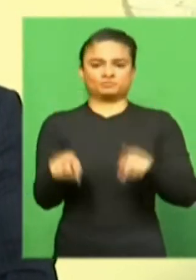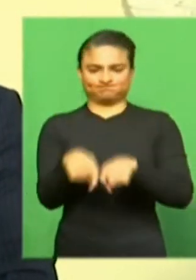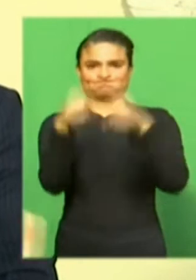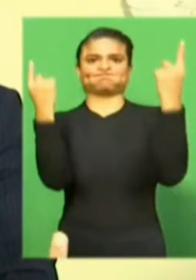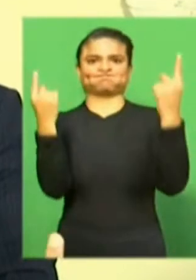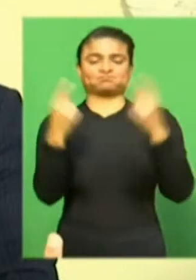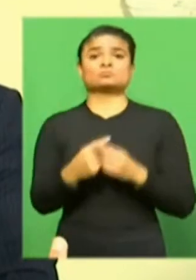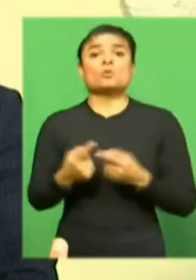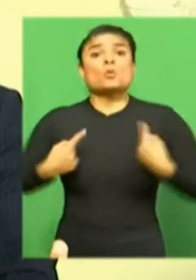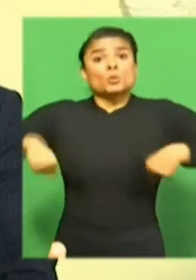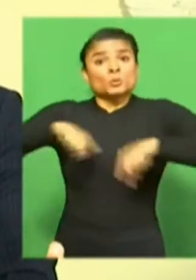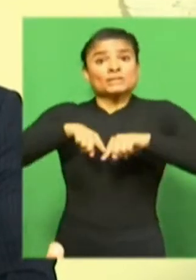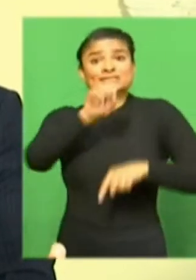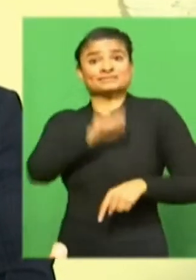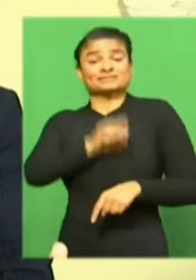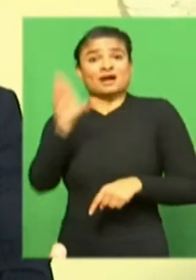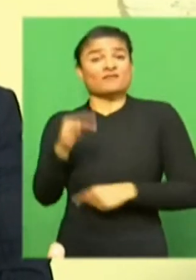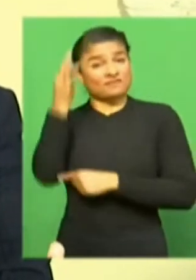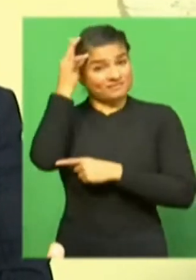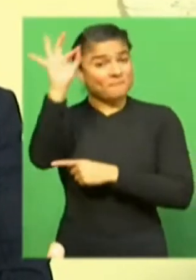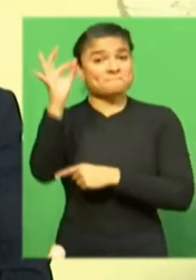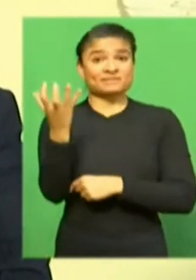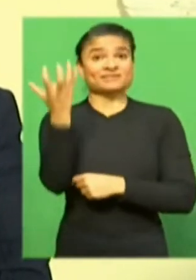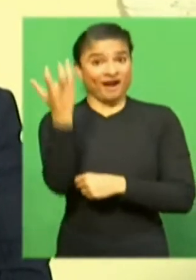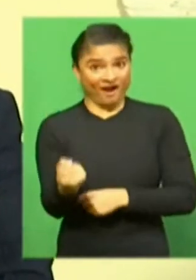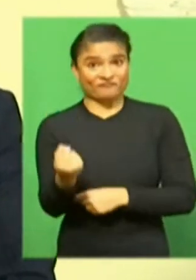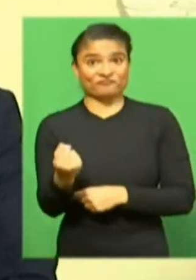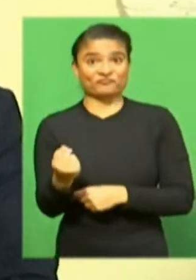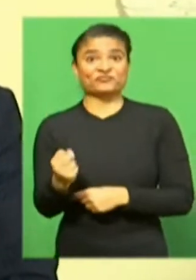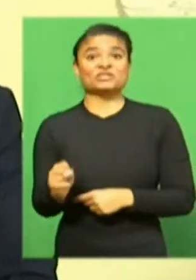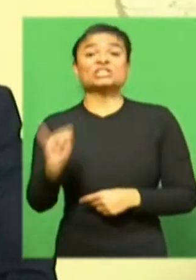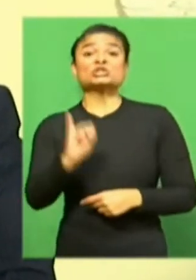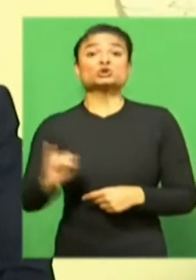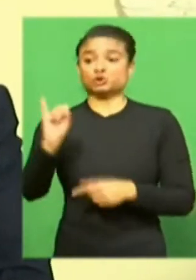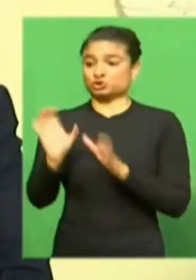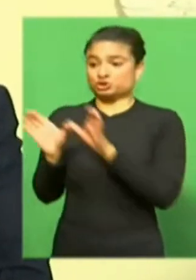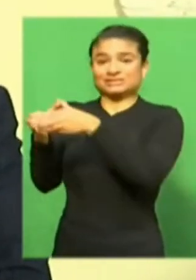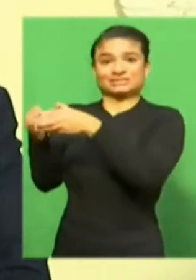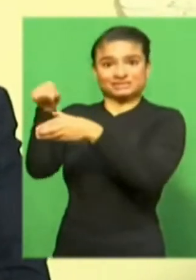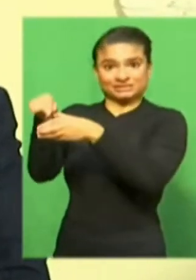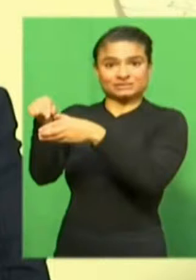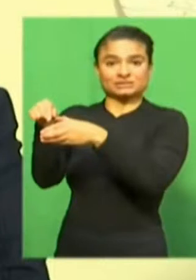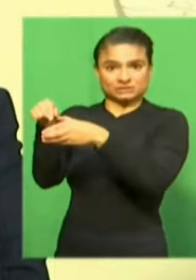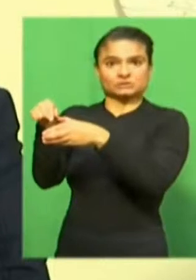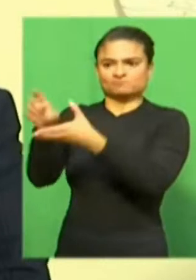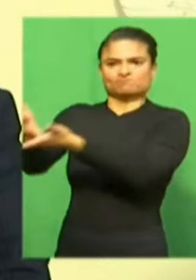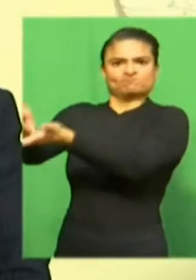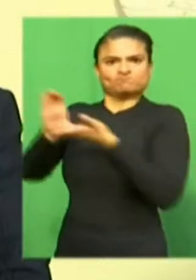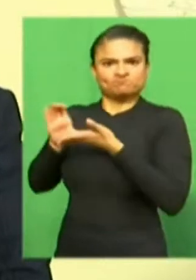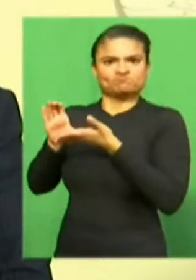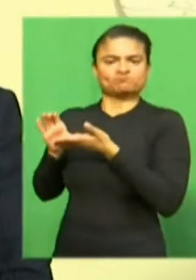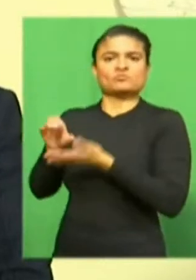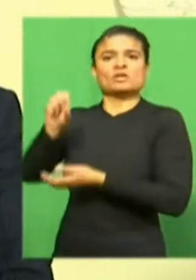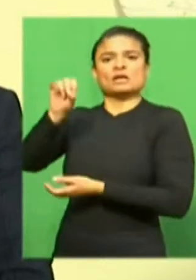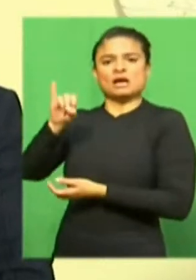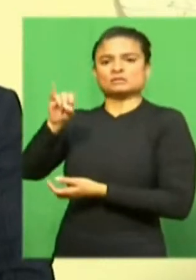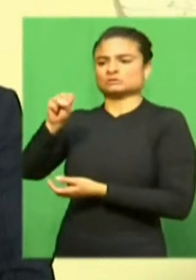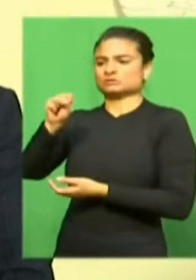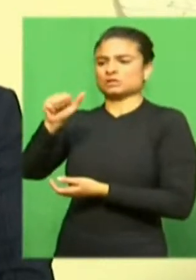Sasria, which provides cover against incidents of public violence,